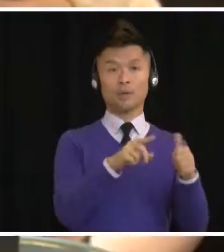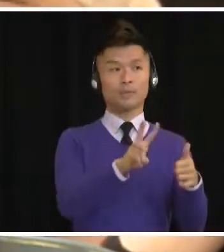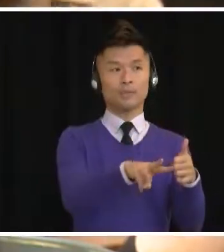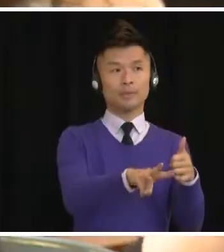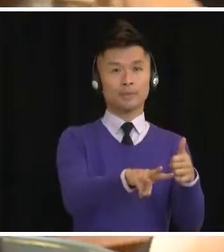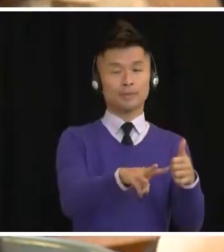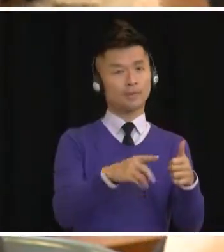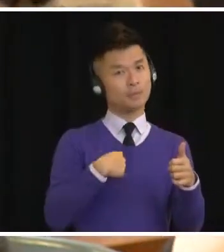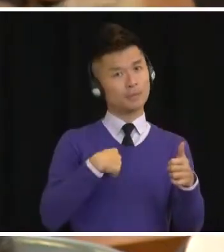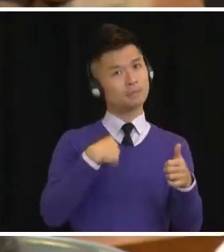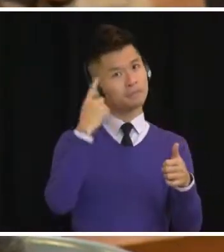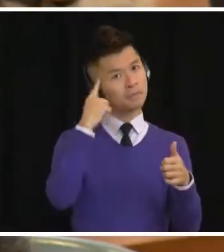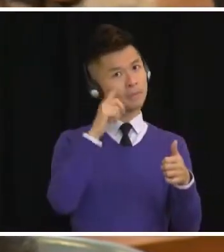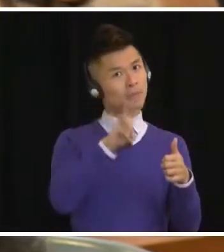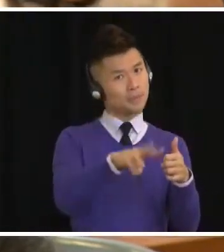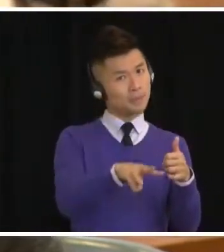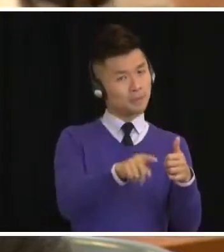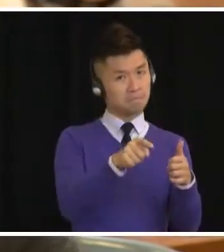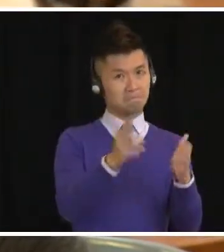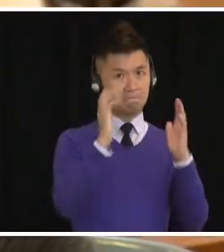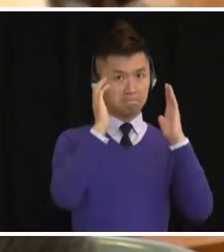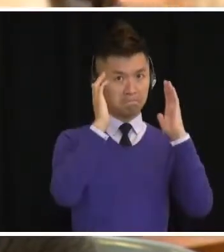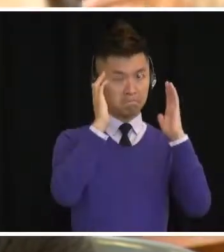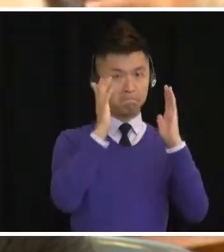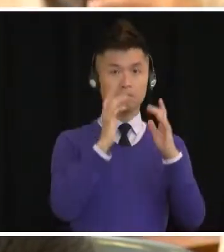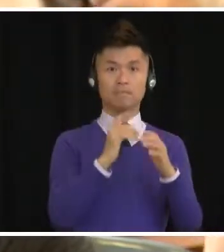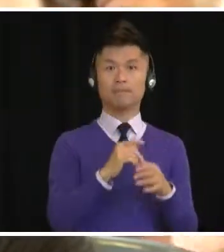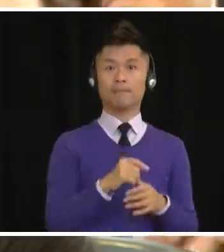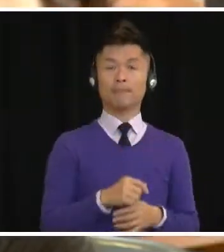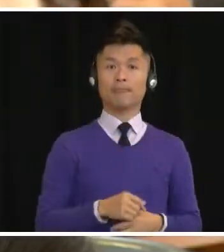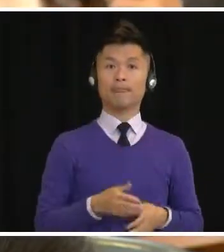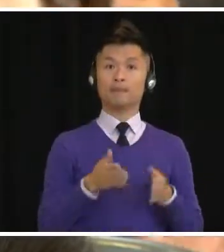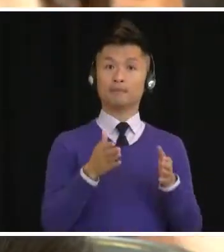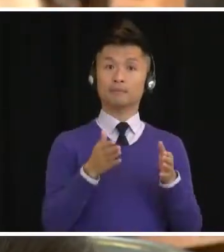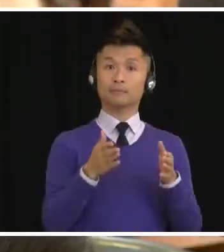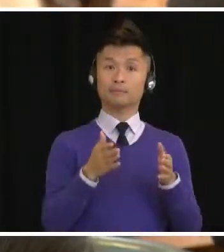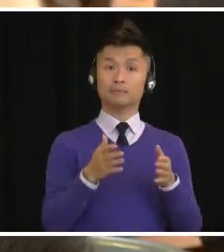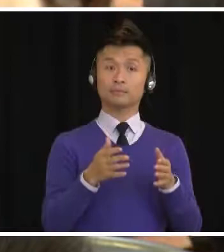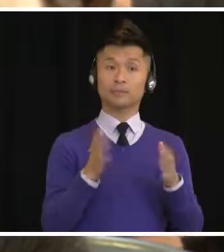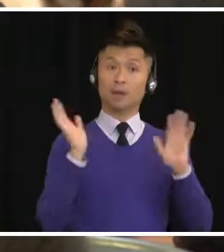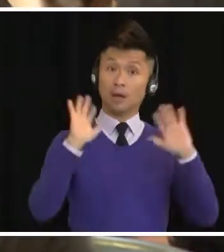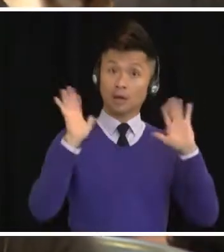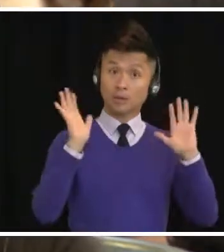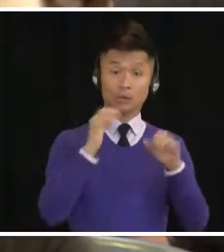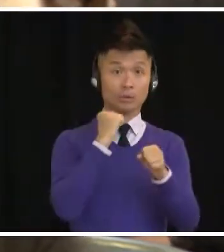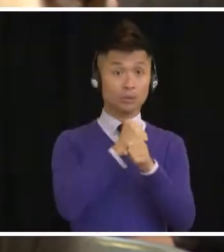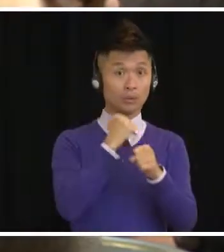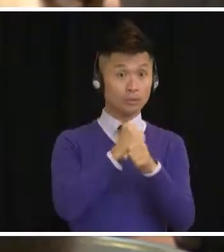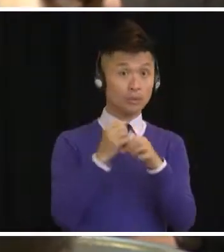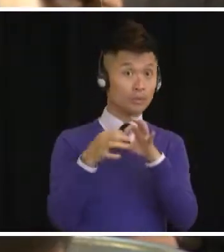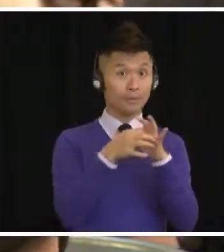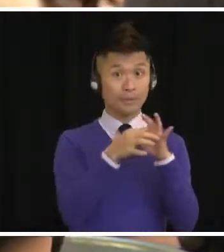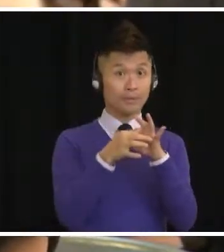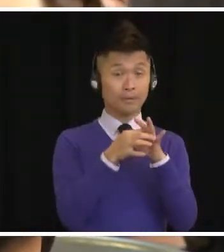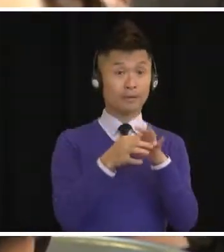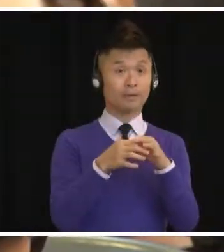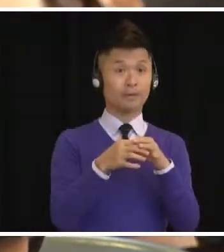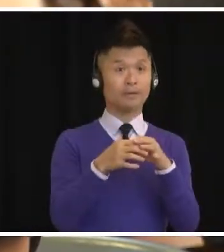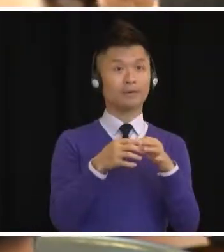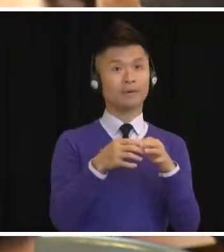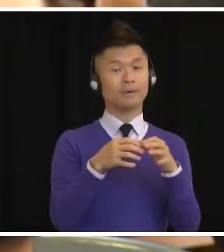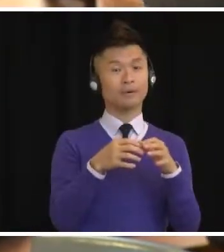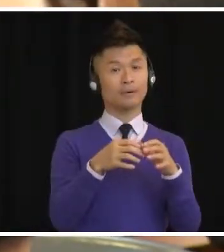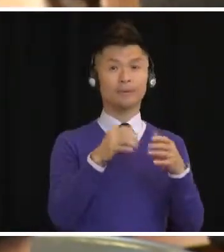Next question is about training. I think this is a very serious issue. Do we make sure